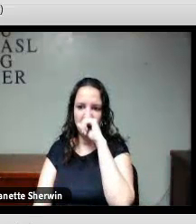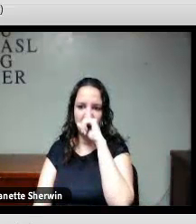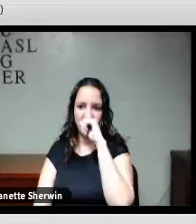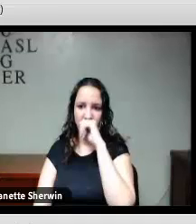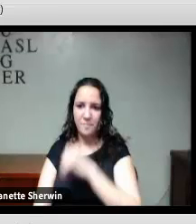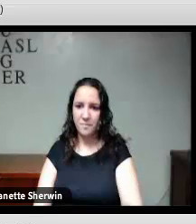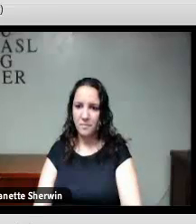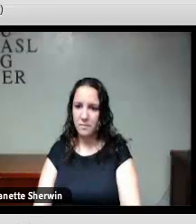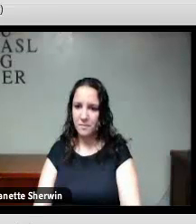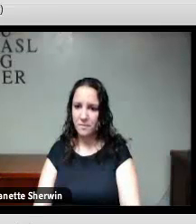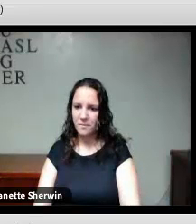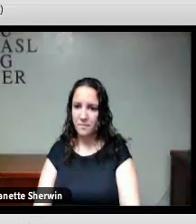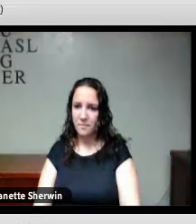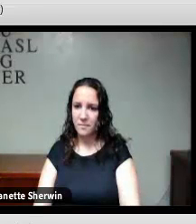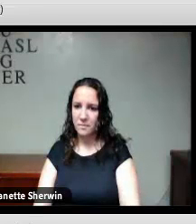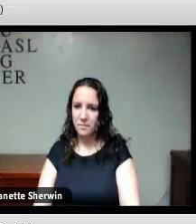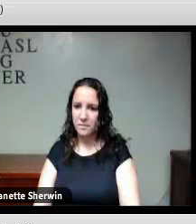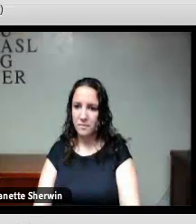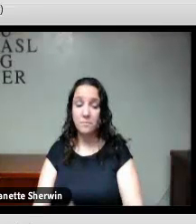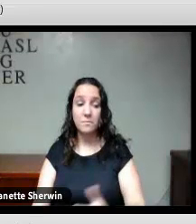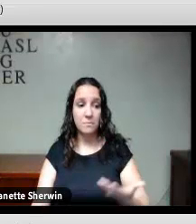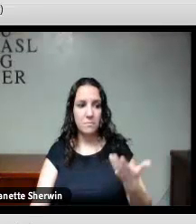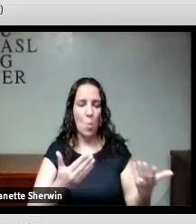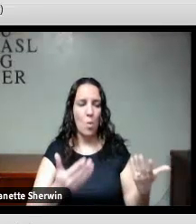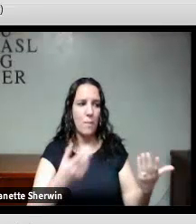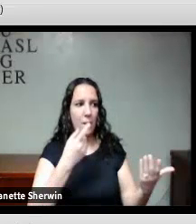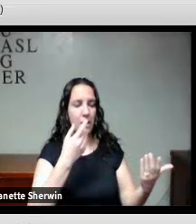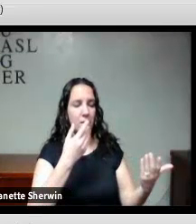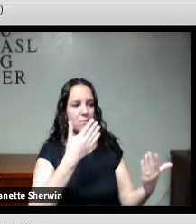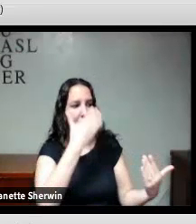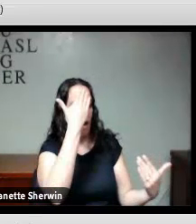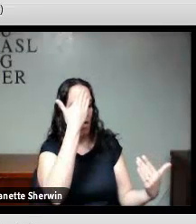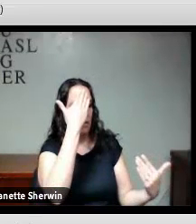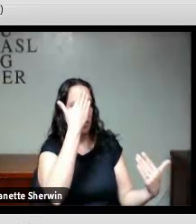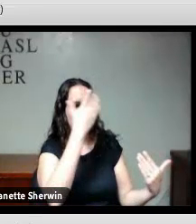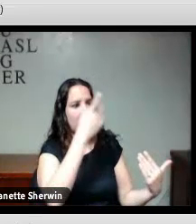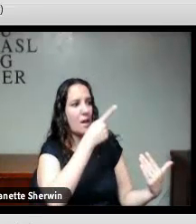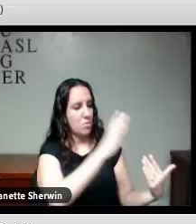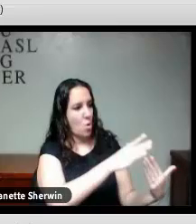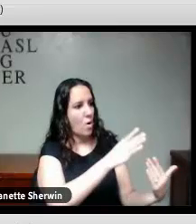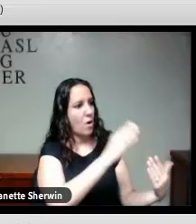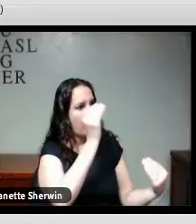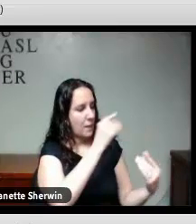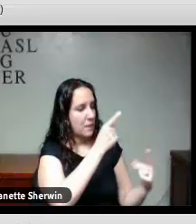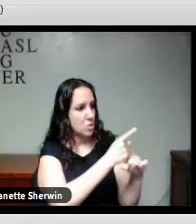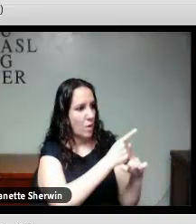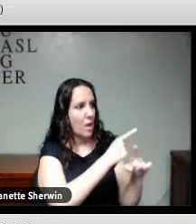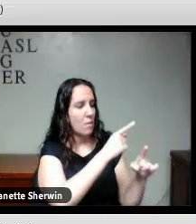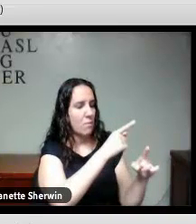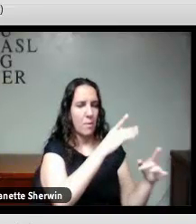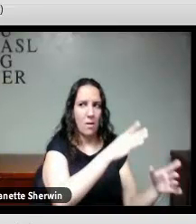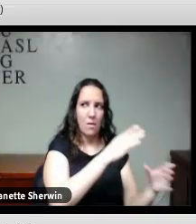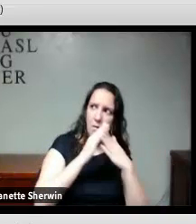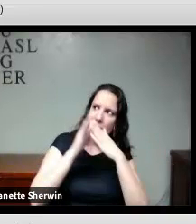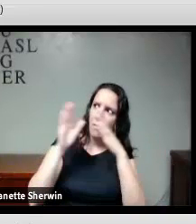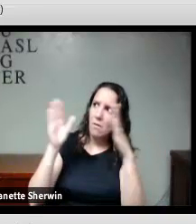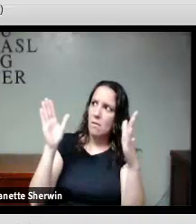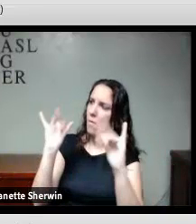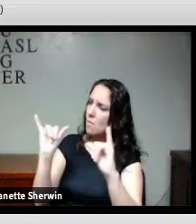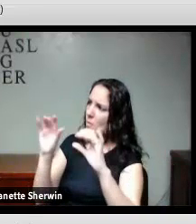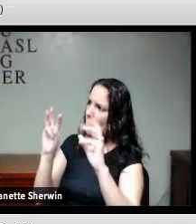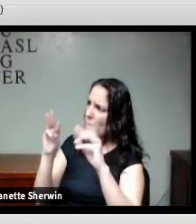mind. Absolutely, Lynn. Exactly, because you're trying to develop that relationship, aren't you? And when you say, you know, you mentioned to us we did